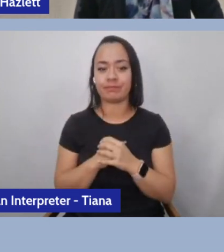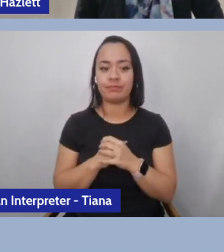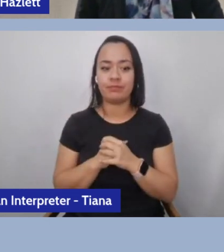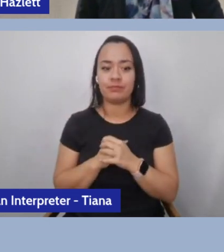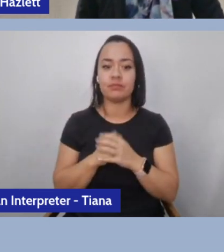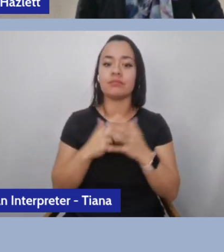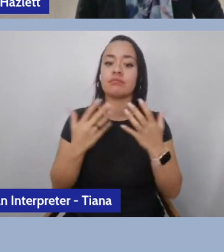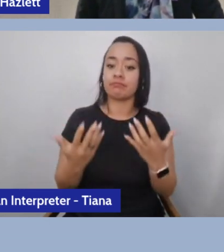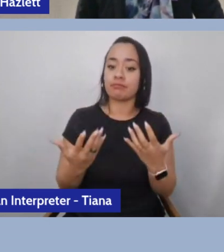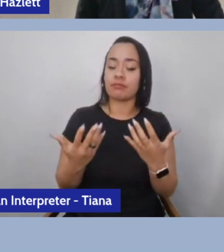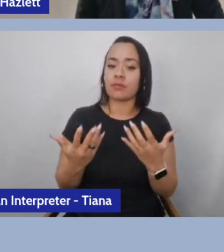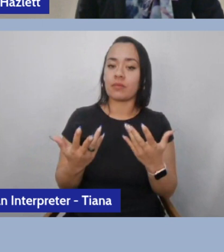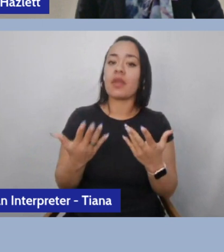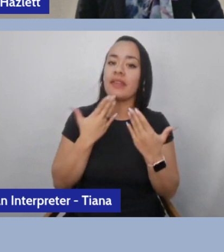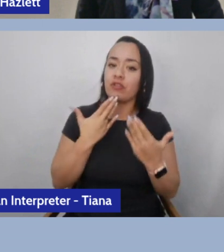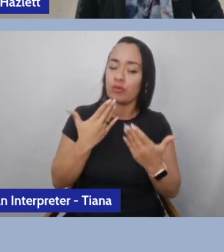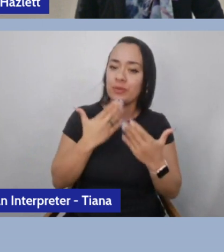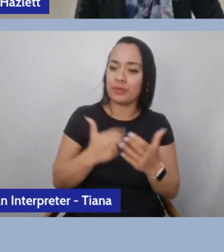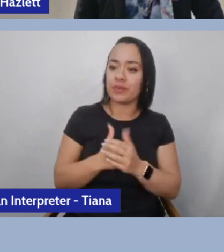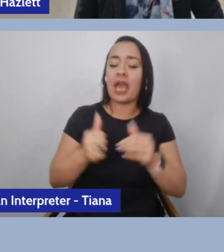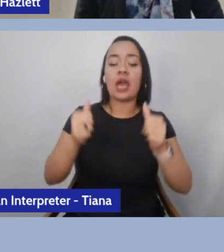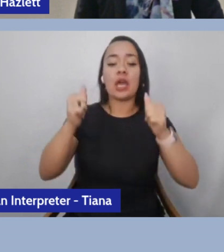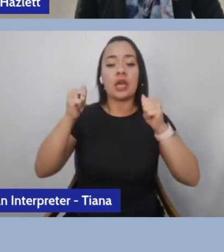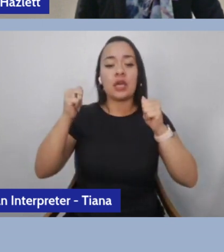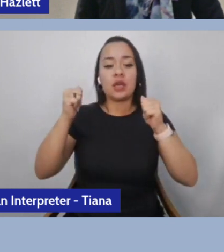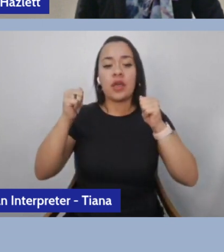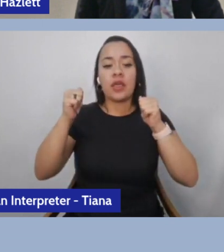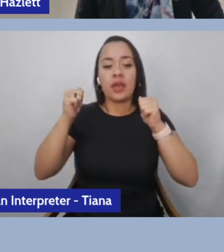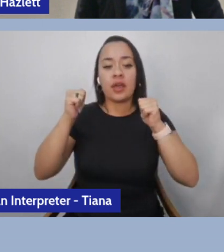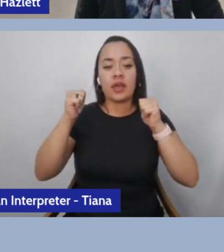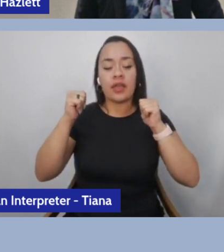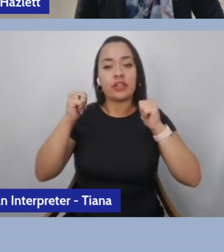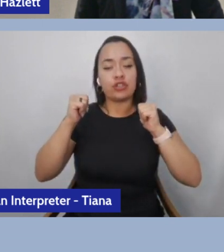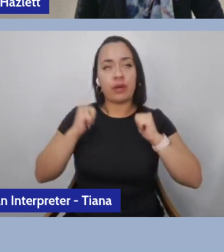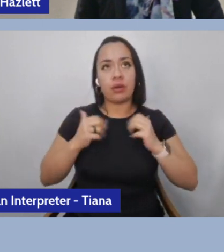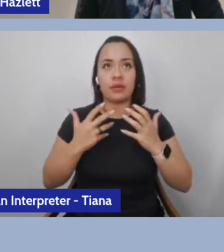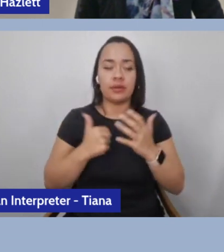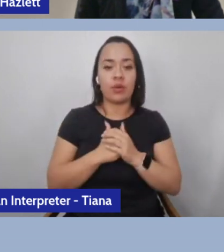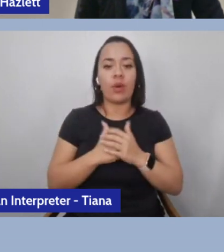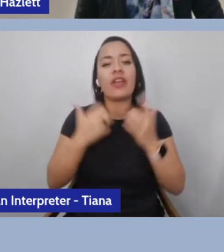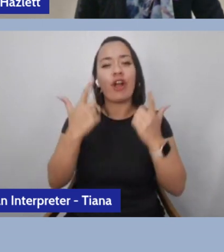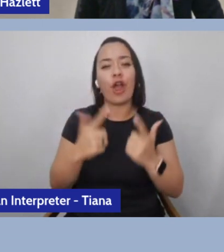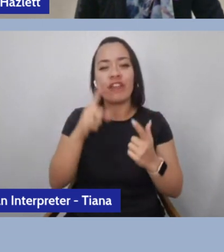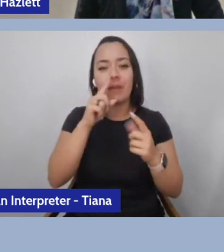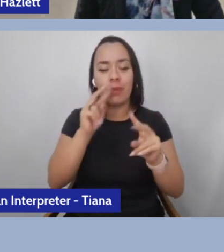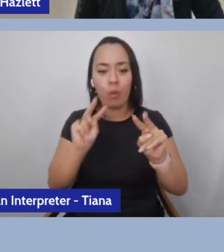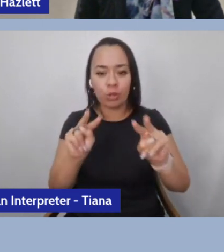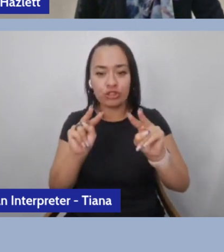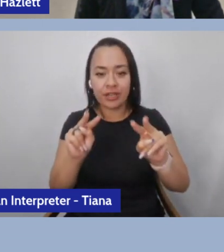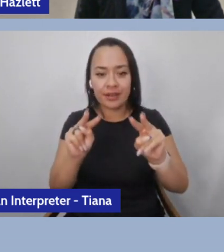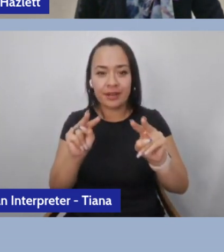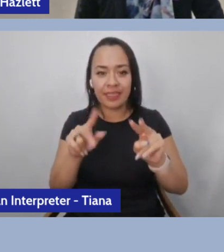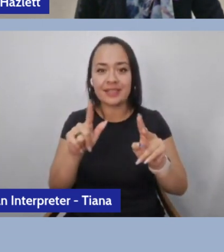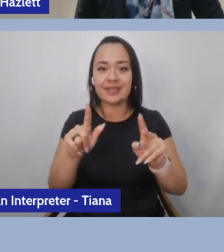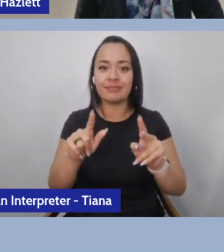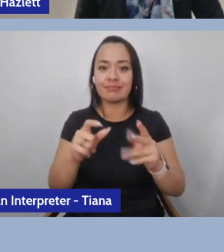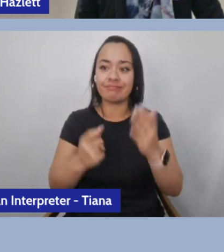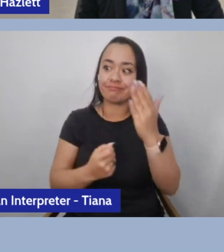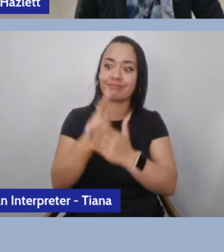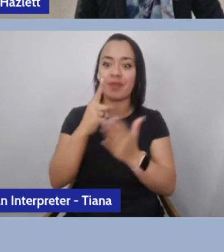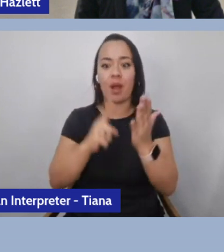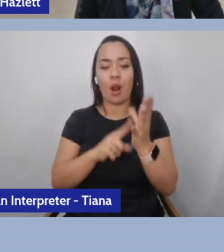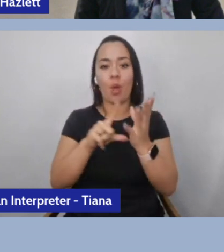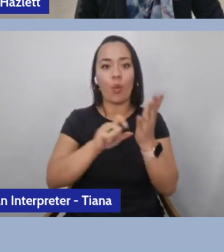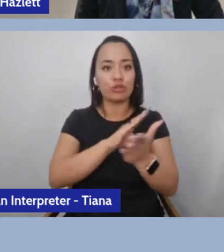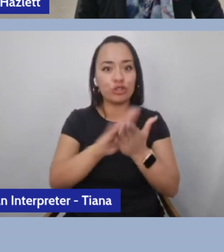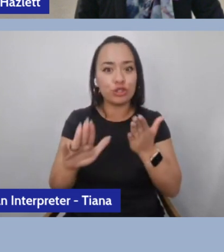training is something that, I mean, there are lots of people watching this launch who are interpreters themselves,